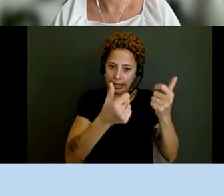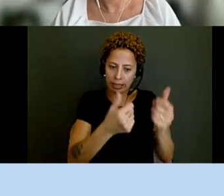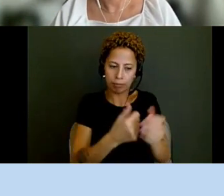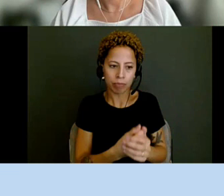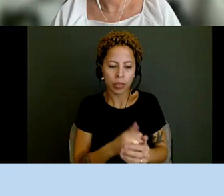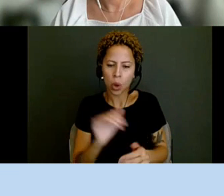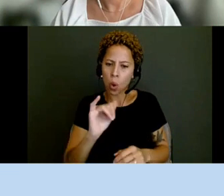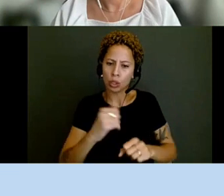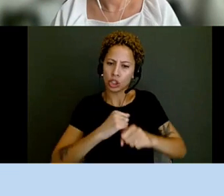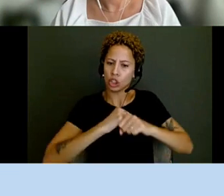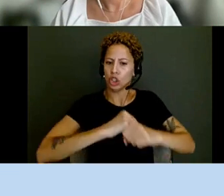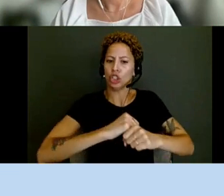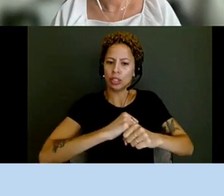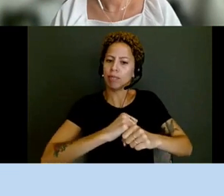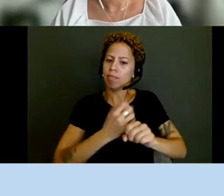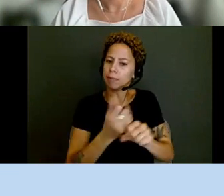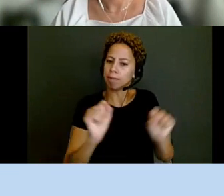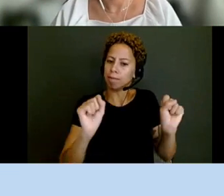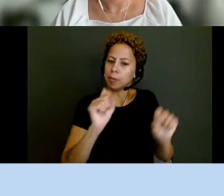to communicate.